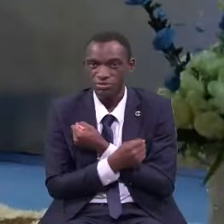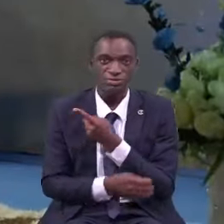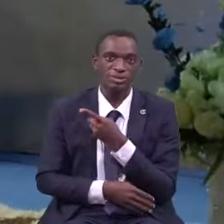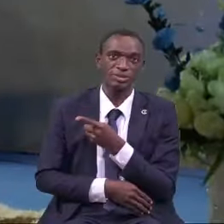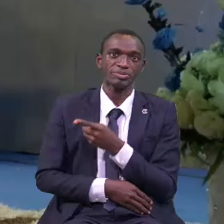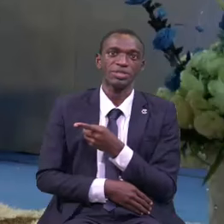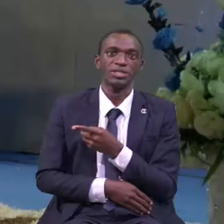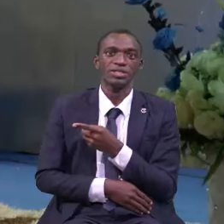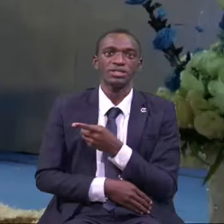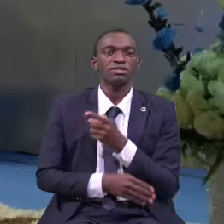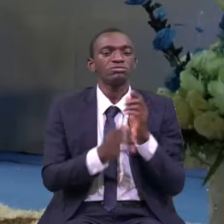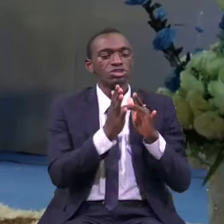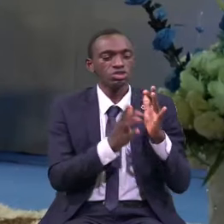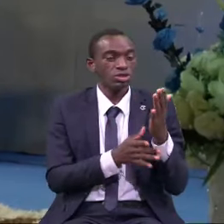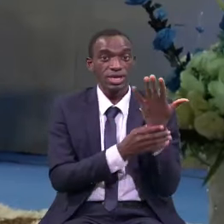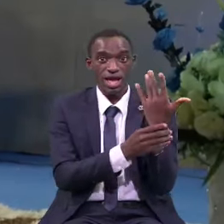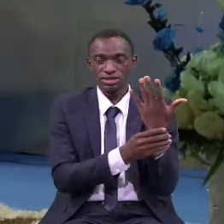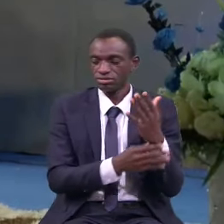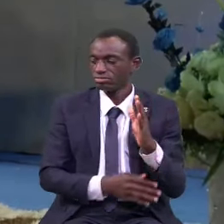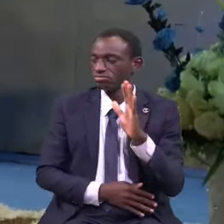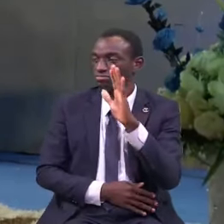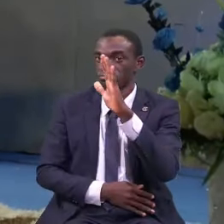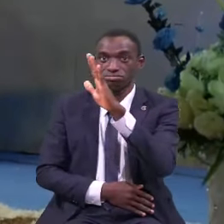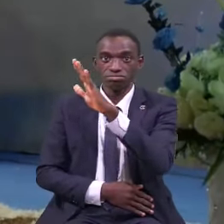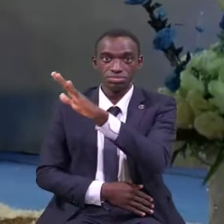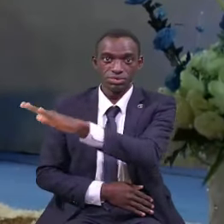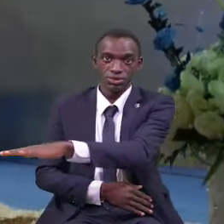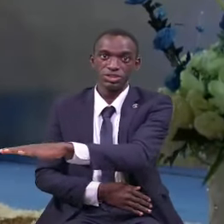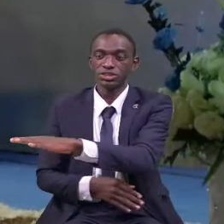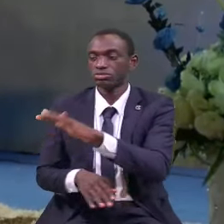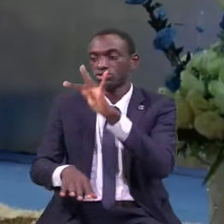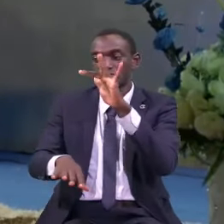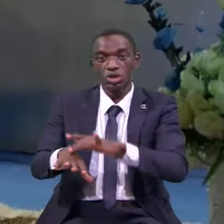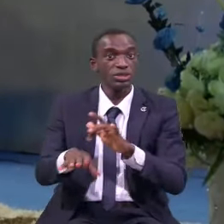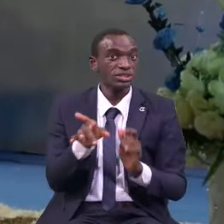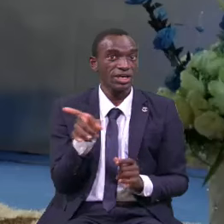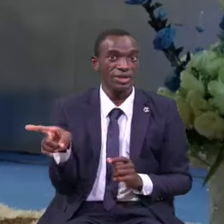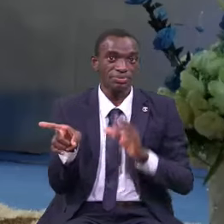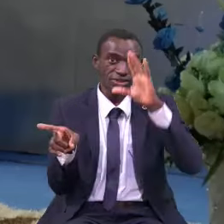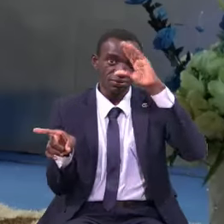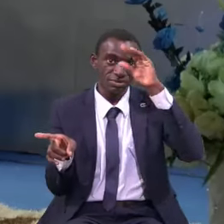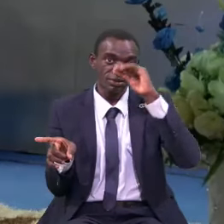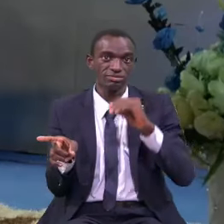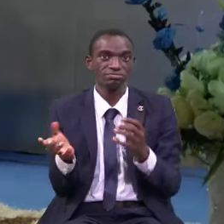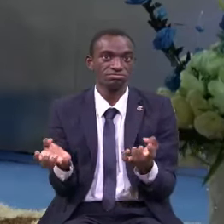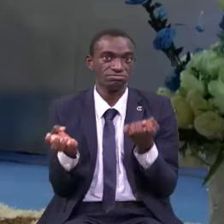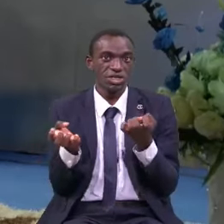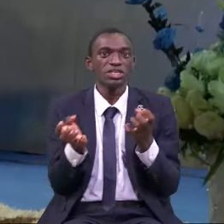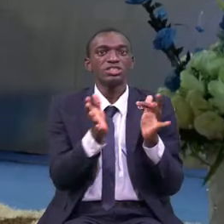put forth his hand and touched him. And touched